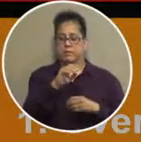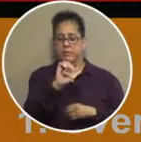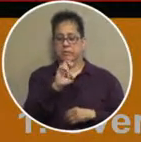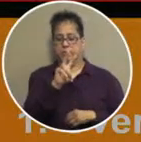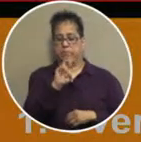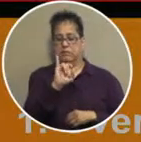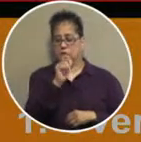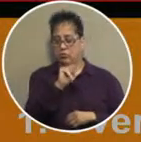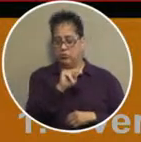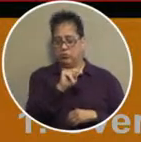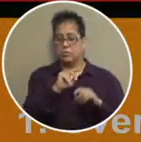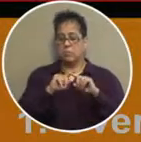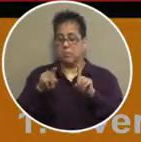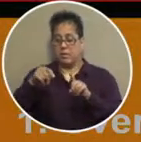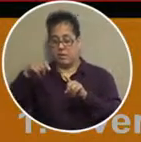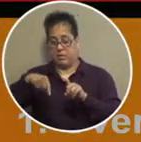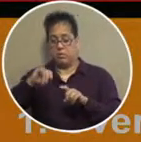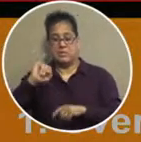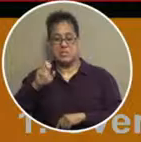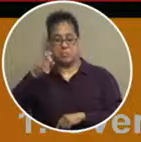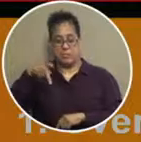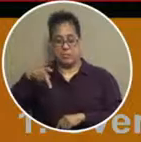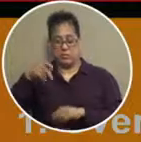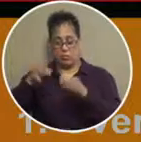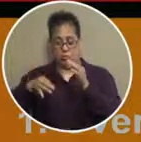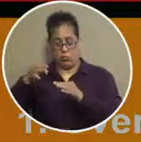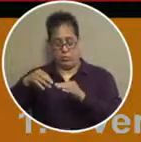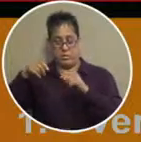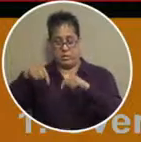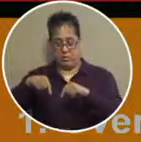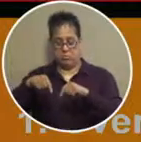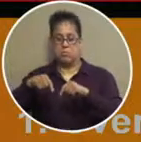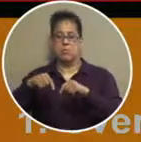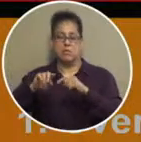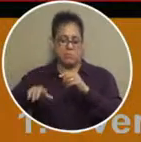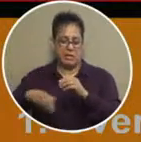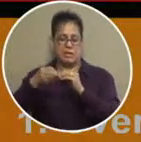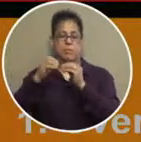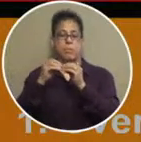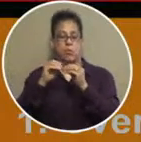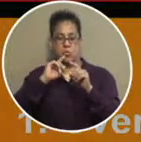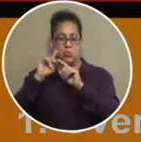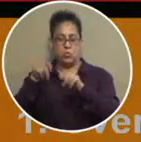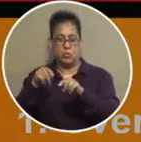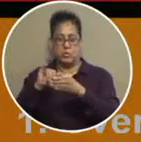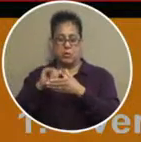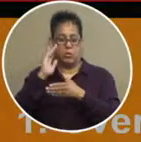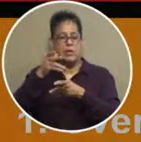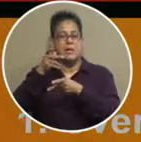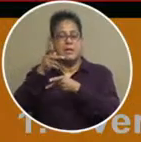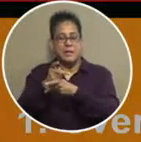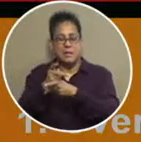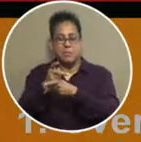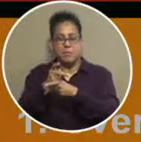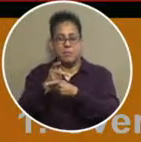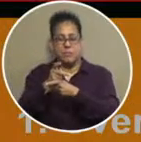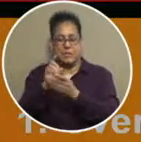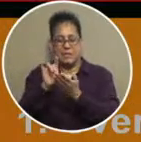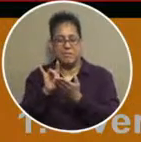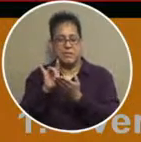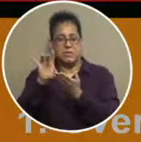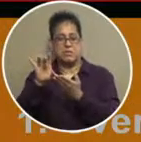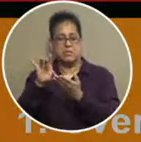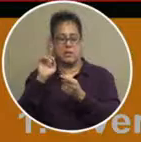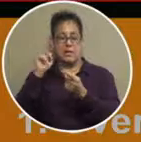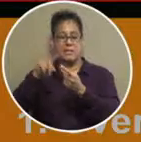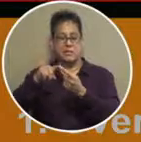our local Justice of the Peace issued additional orders that will keep eviction hearings from taking